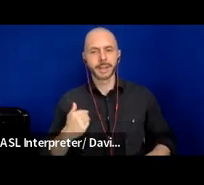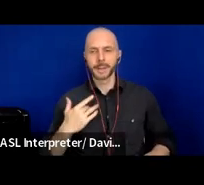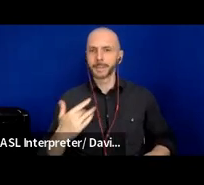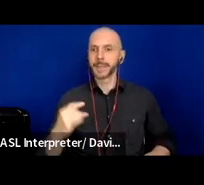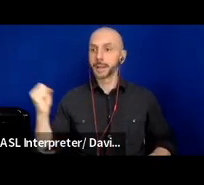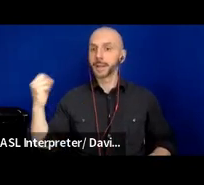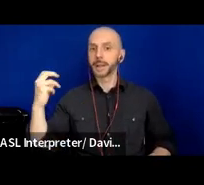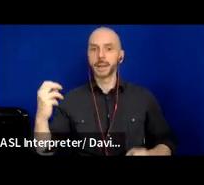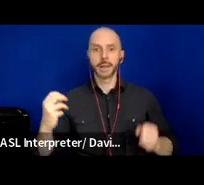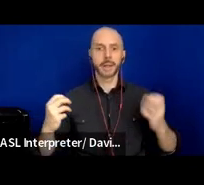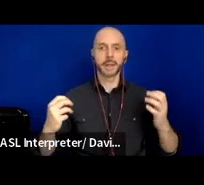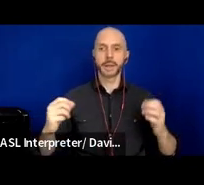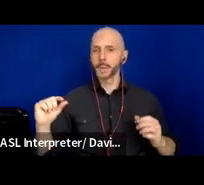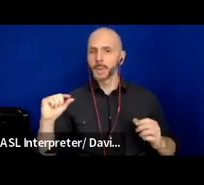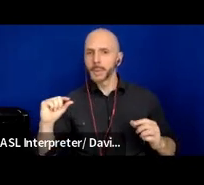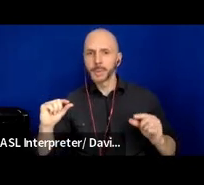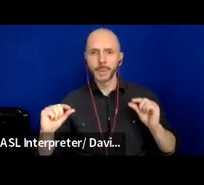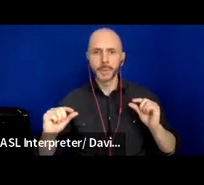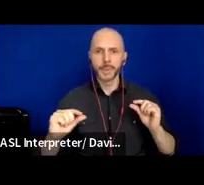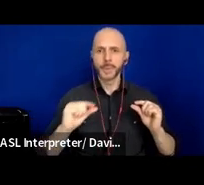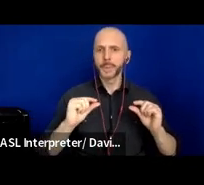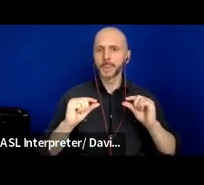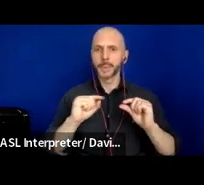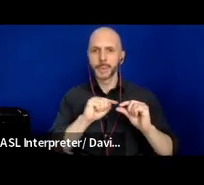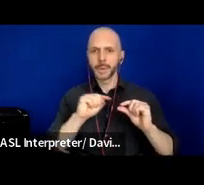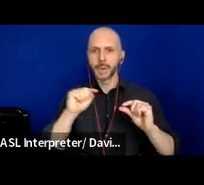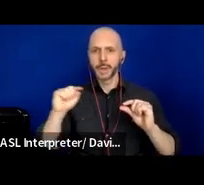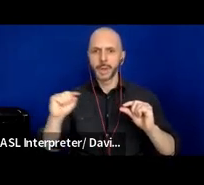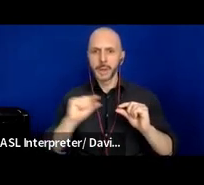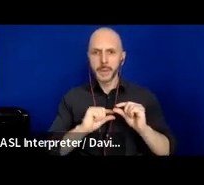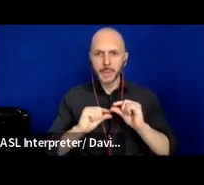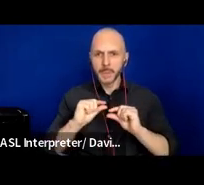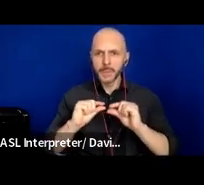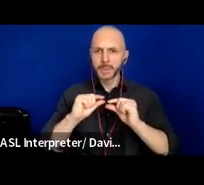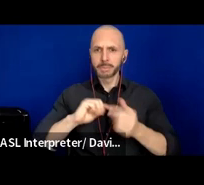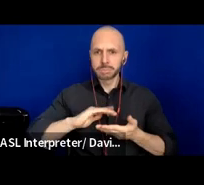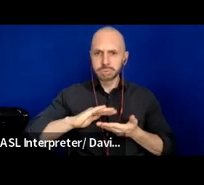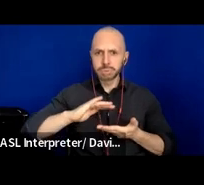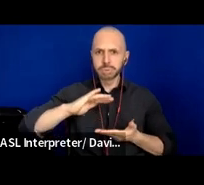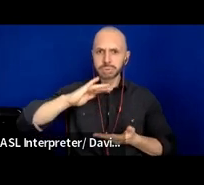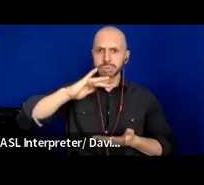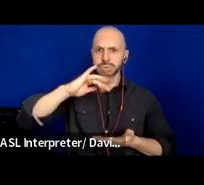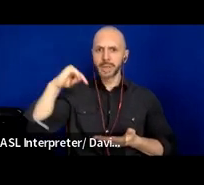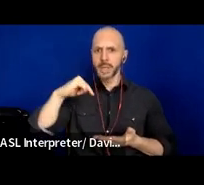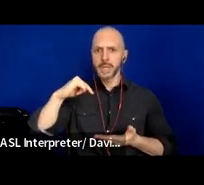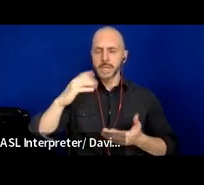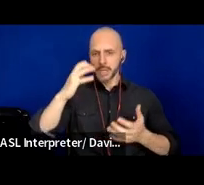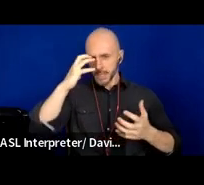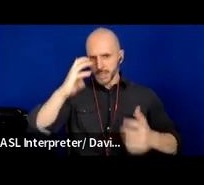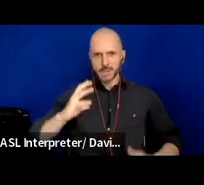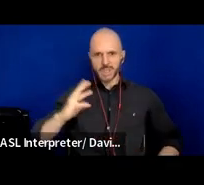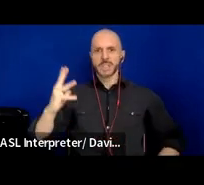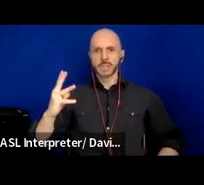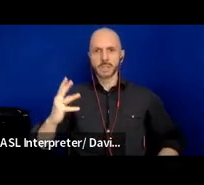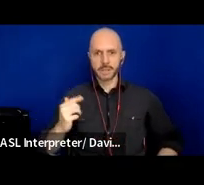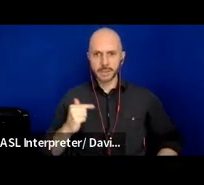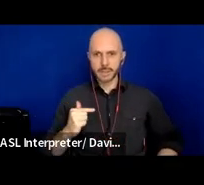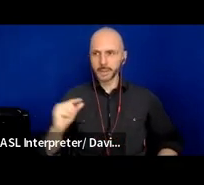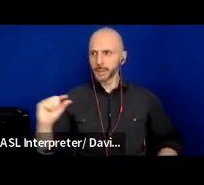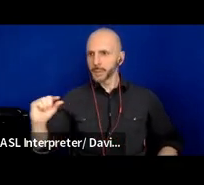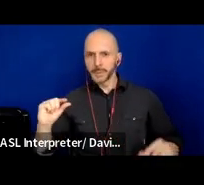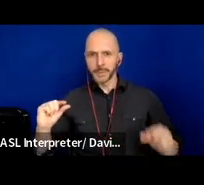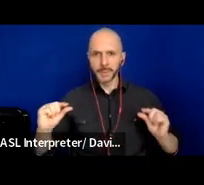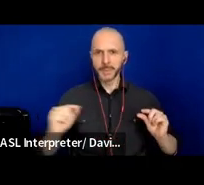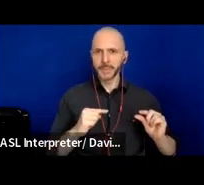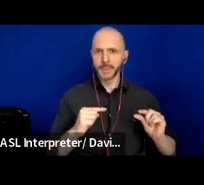ways that, so many things happen to us when we leave our homes in a day-to-day basis and move around the world, or just in our interactions,